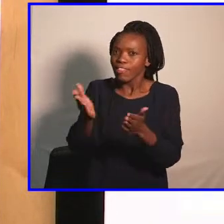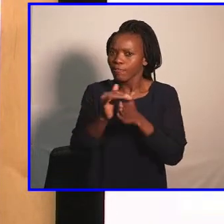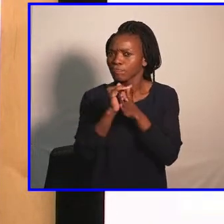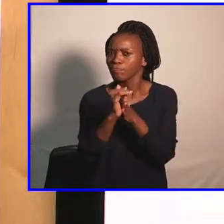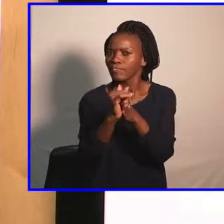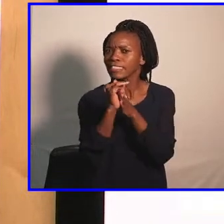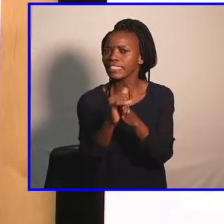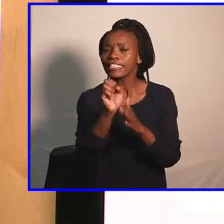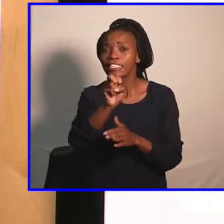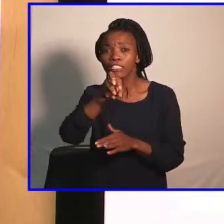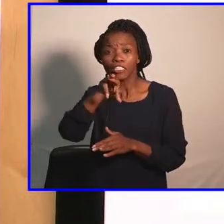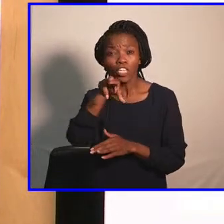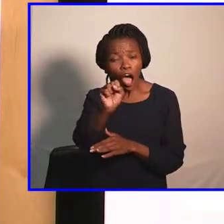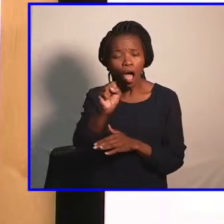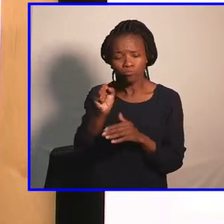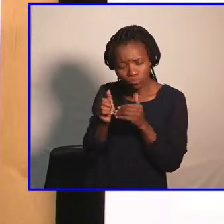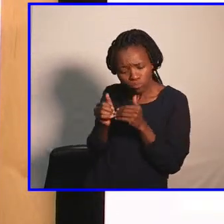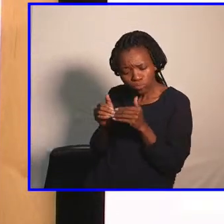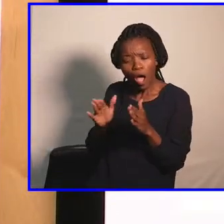early days,